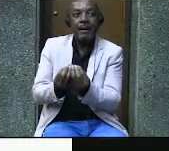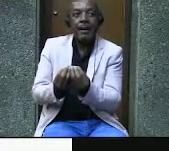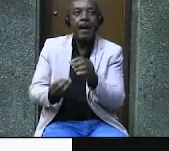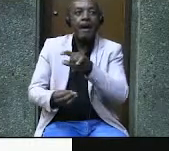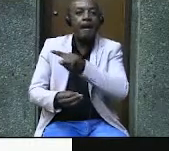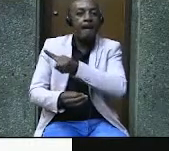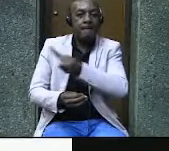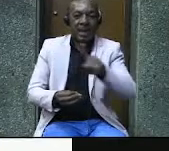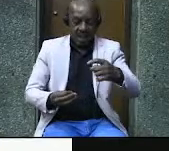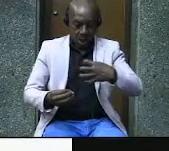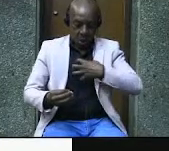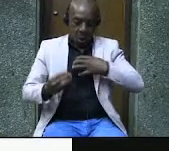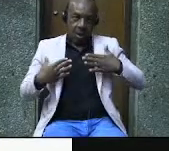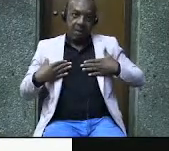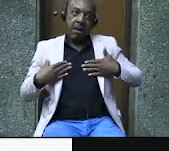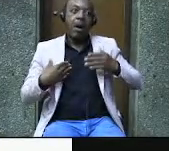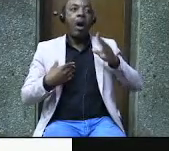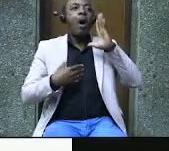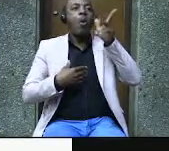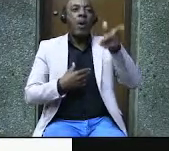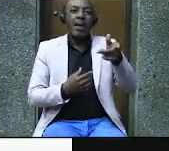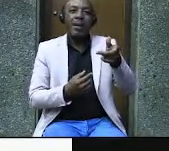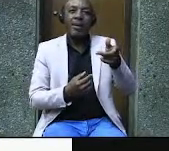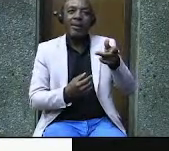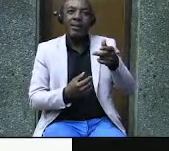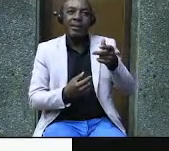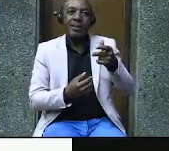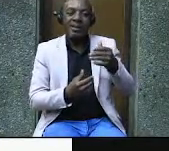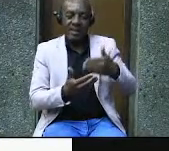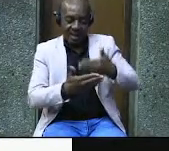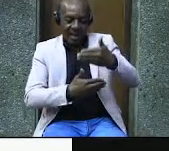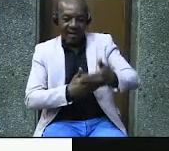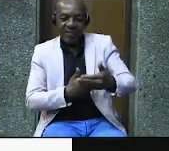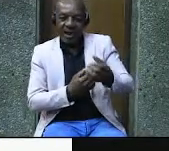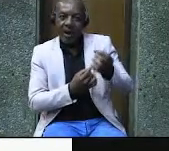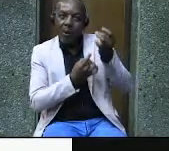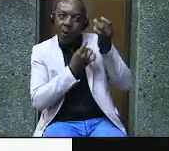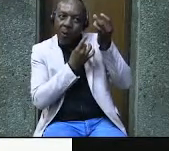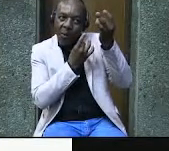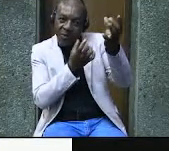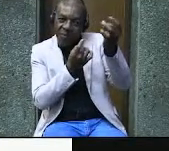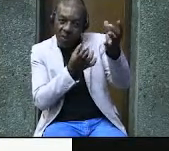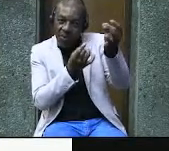would meanwhile have passed to the expropriating authority.